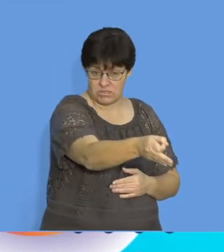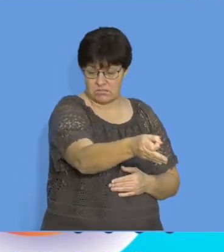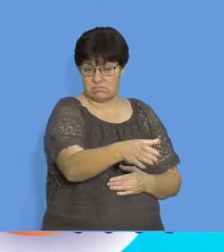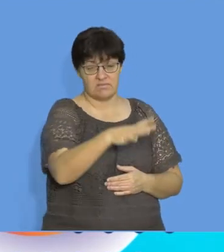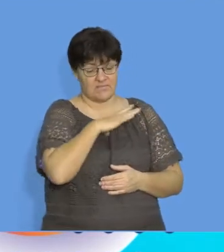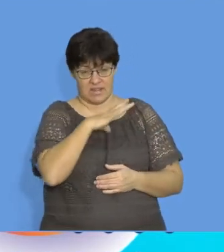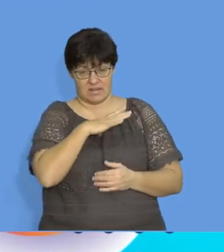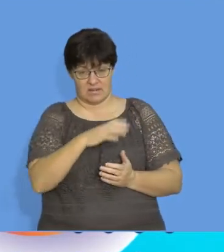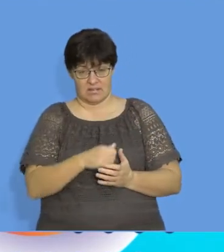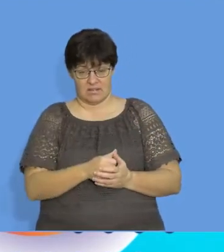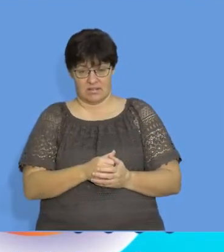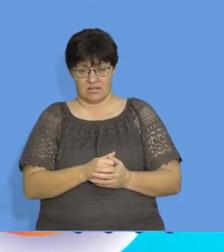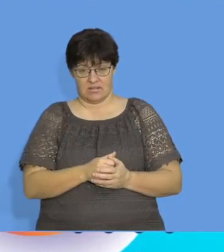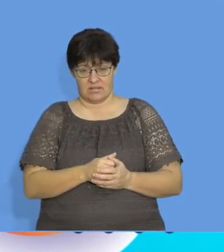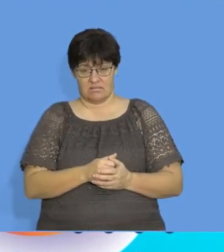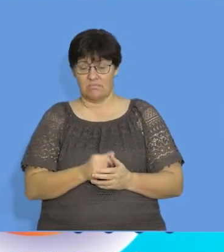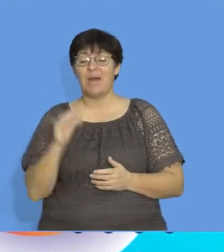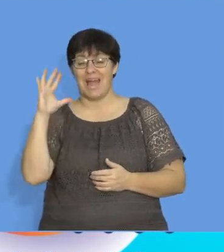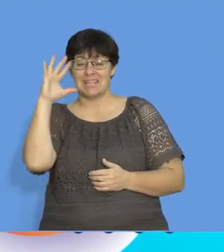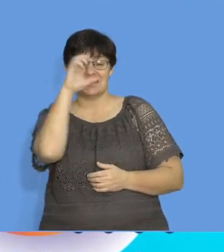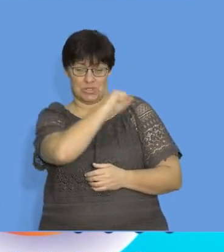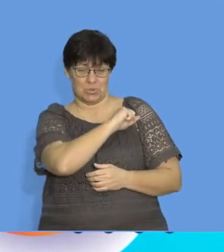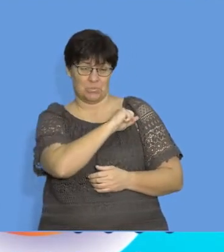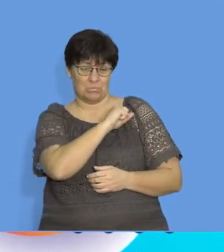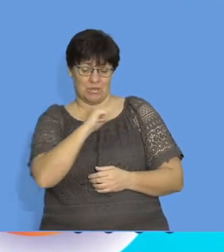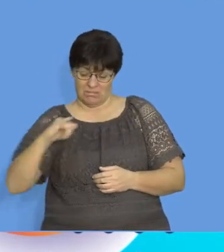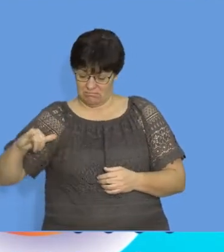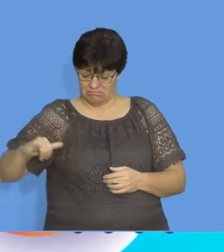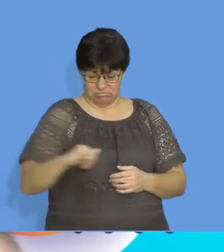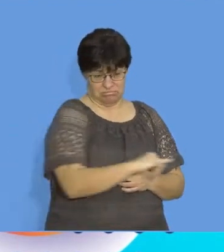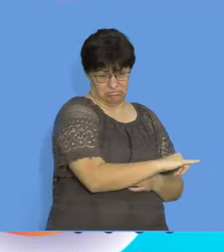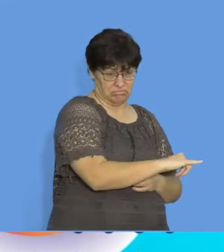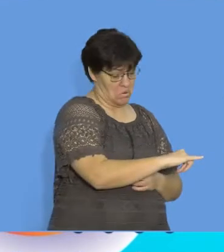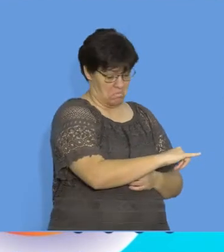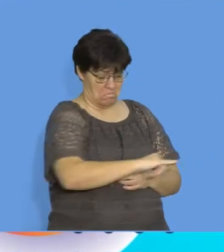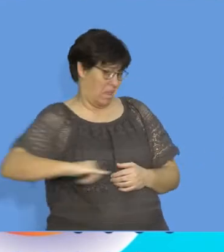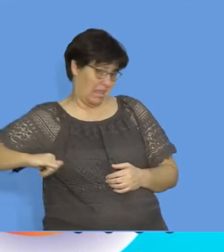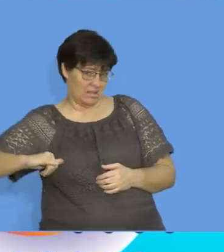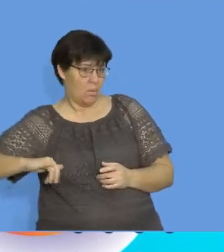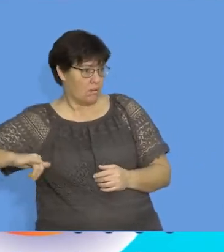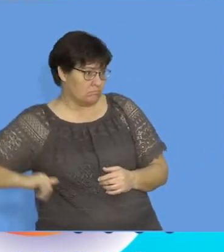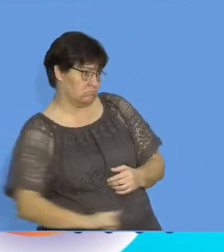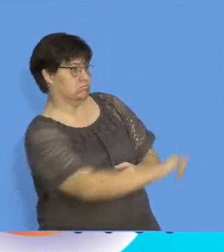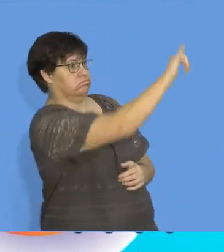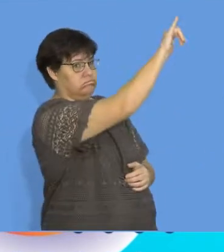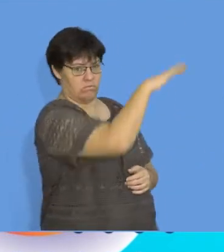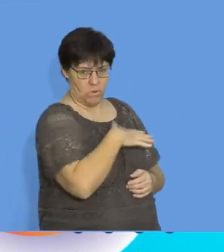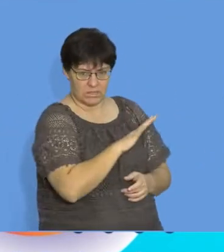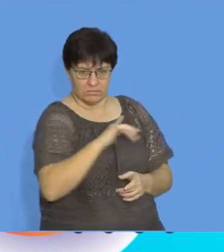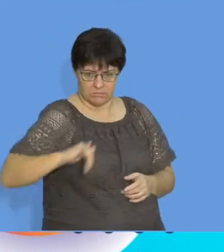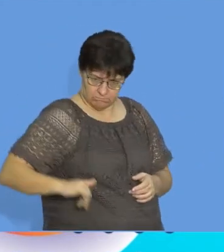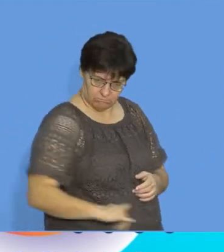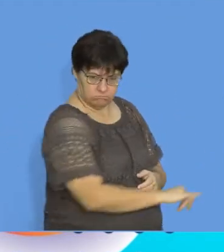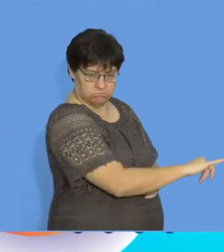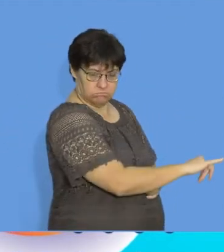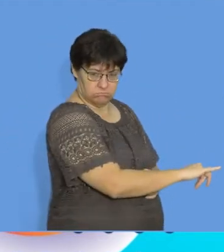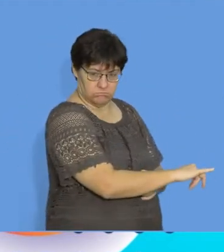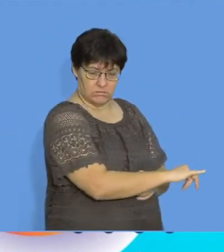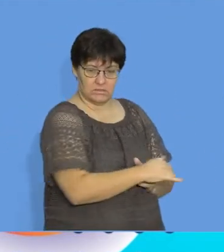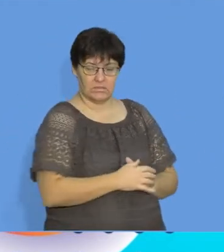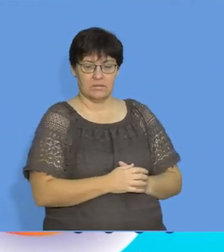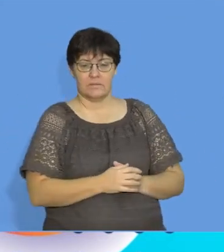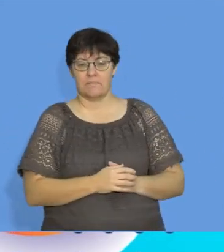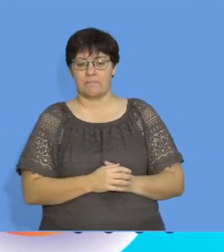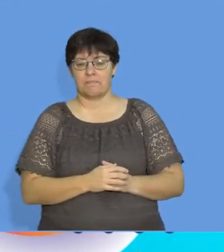been fine because we're assuming the aircraft's going forward if it's going to lift off. But